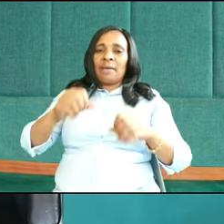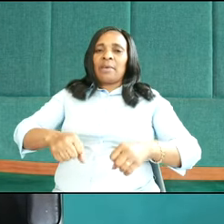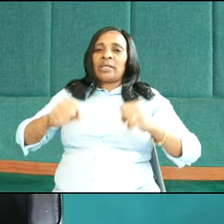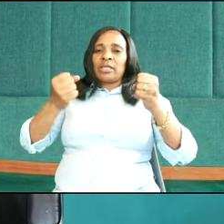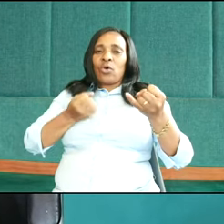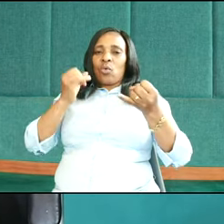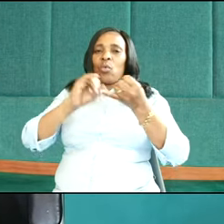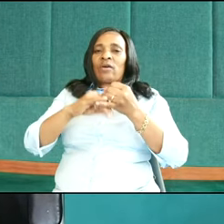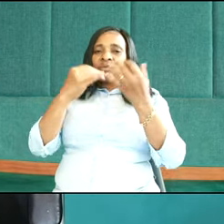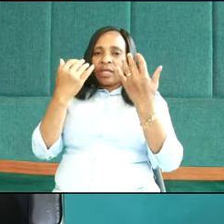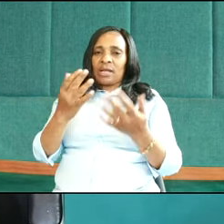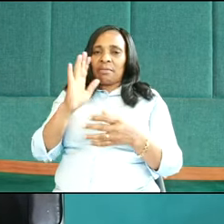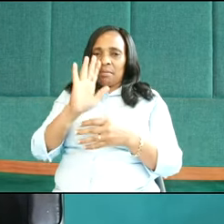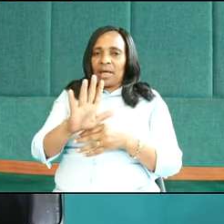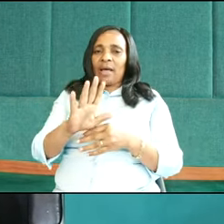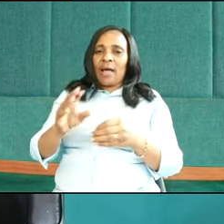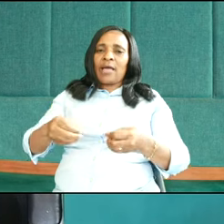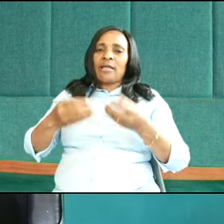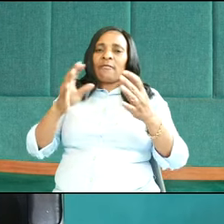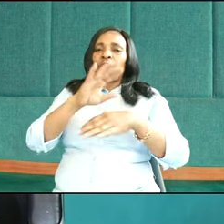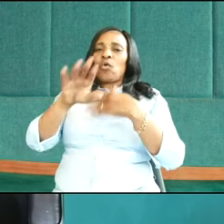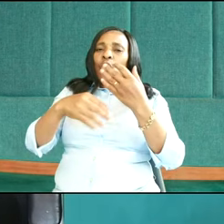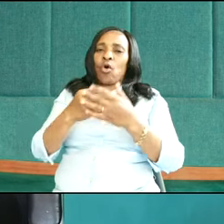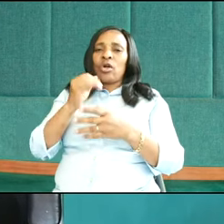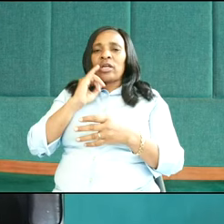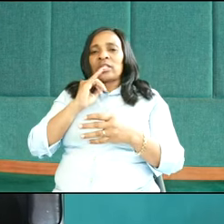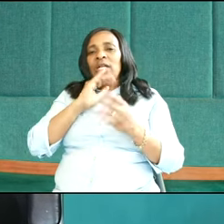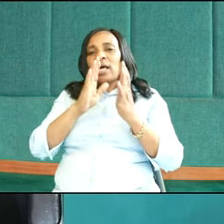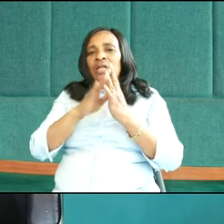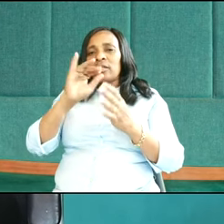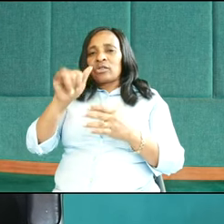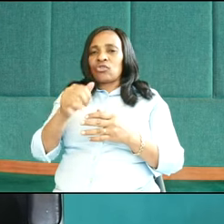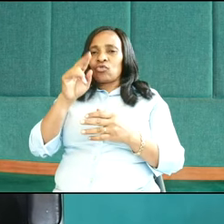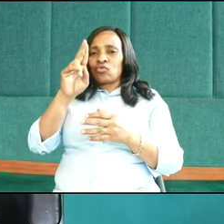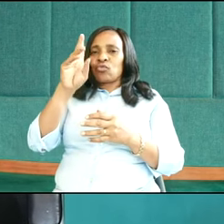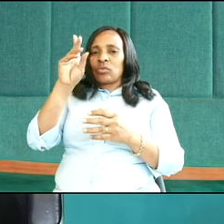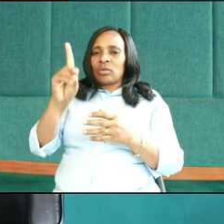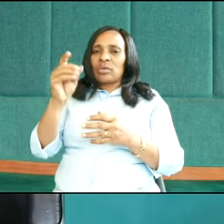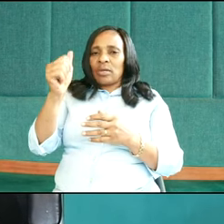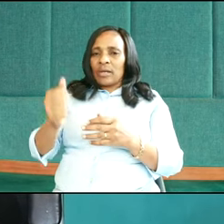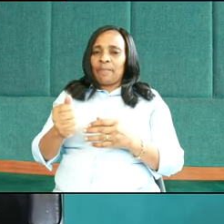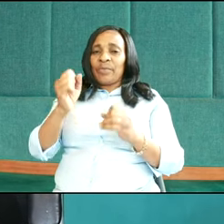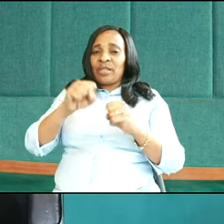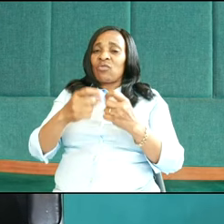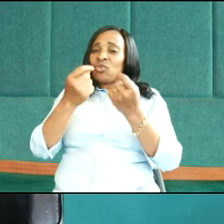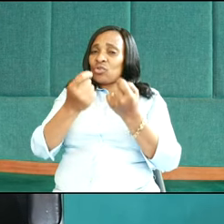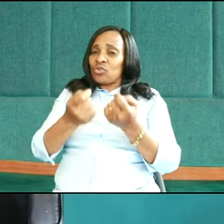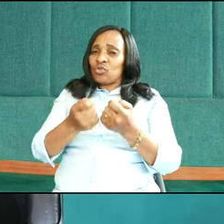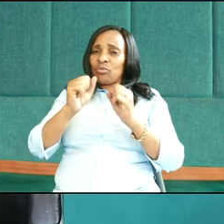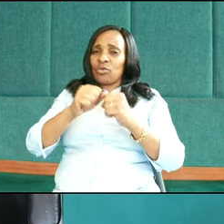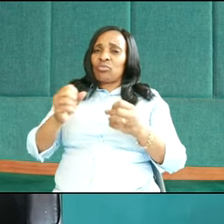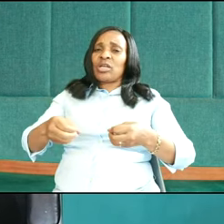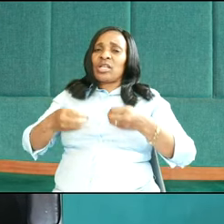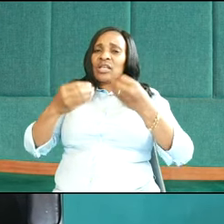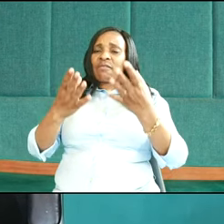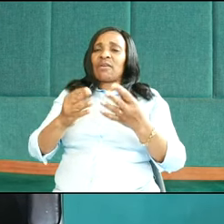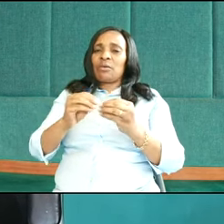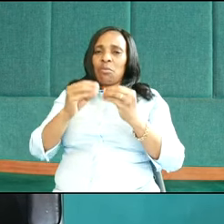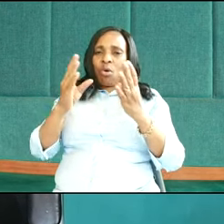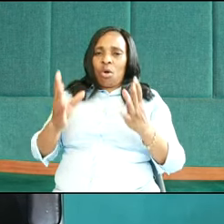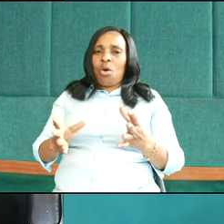wives into your arms. I give you all Israel and Judah. And if this had been too little, I would have given you even